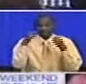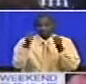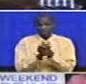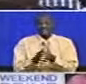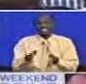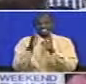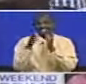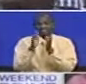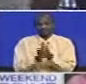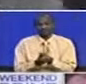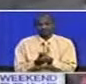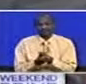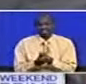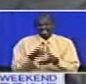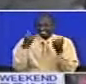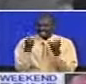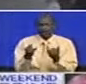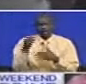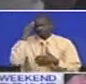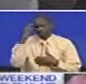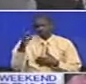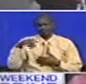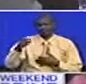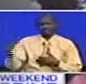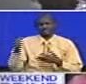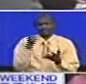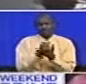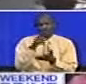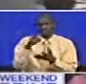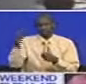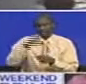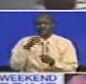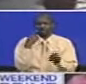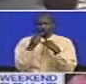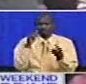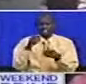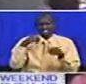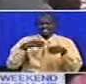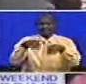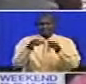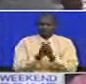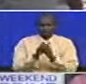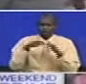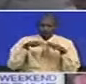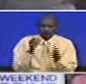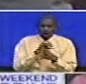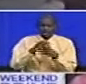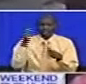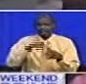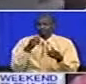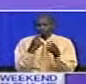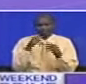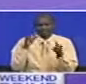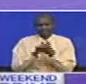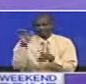streets. Sasa sijui kama aliandikwa kazi kuenda kuja kuongea kwa masishi ama aliandikwa kazi aende aongee kwa